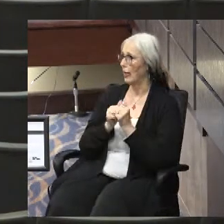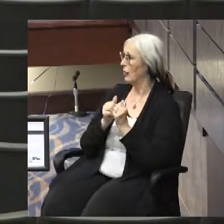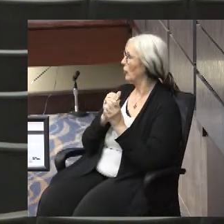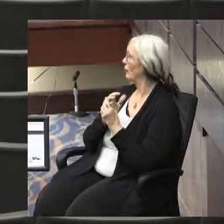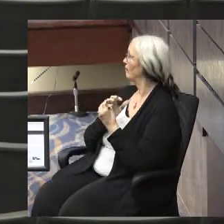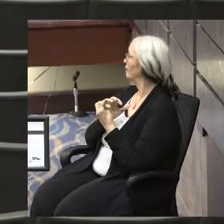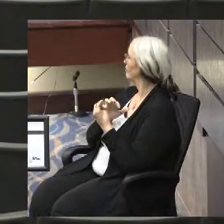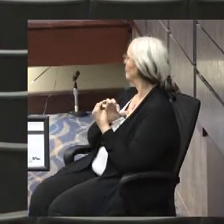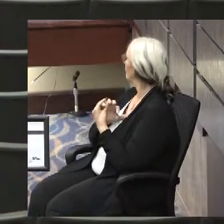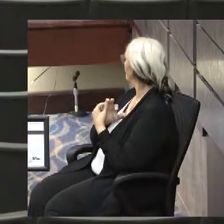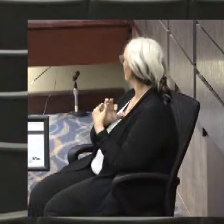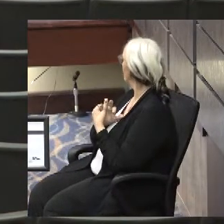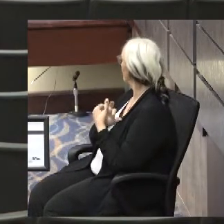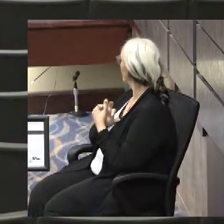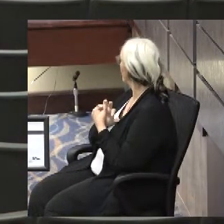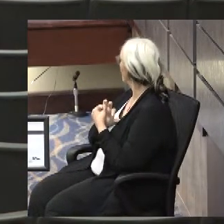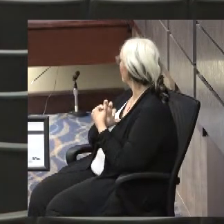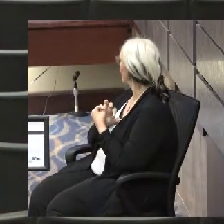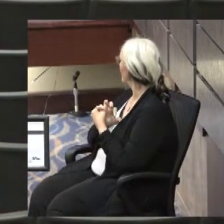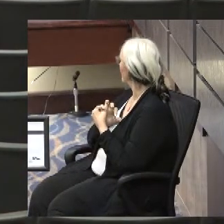appointments.